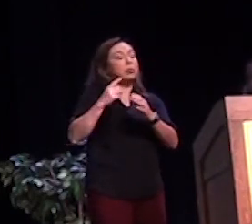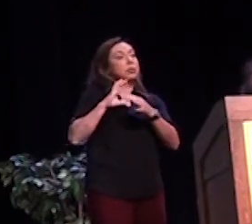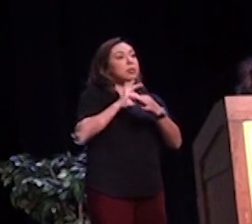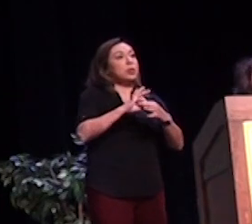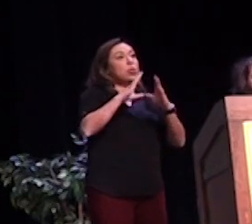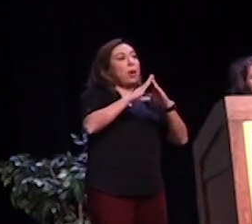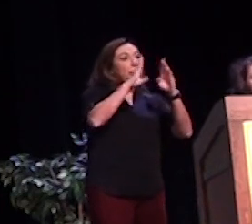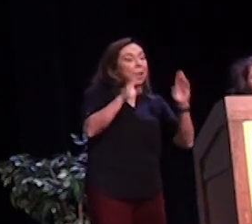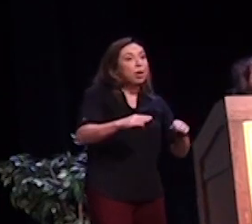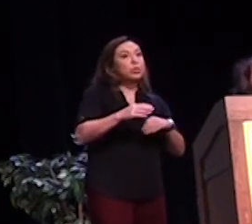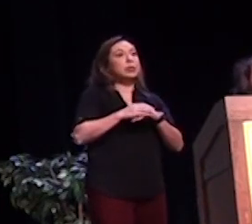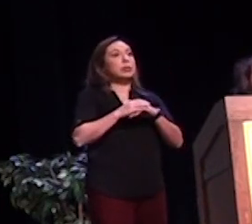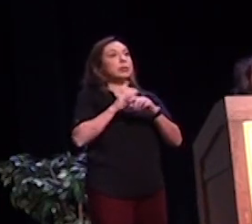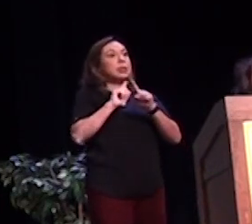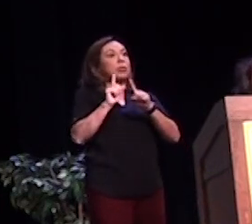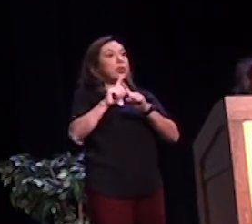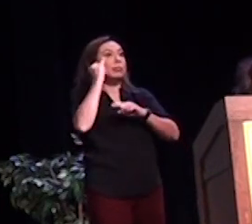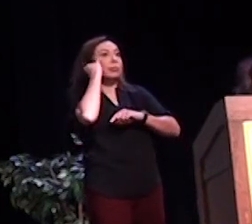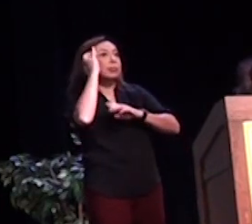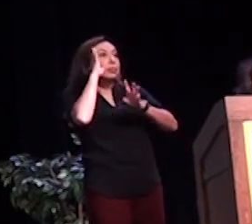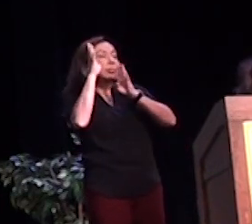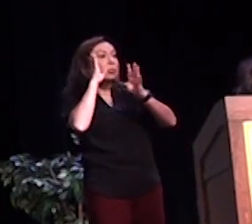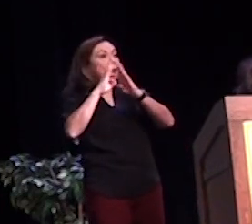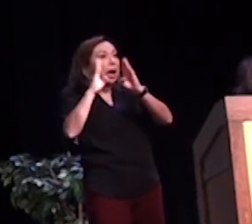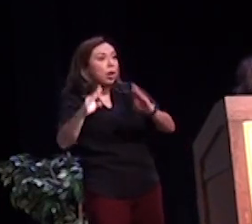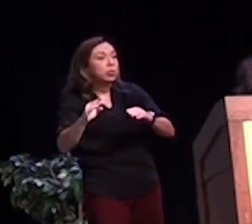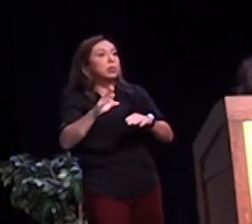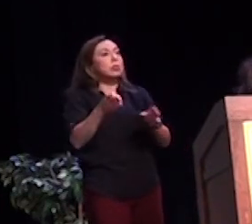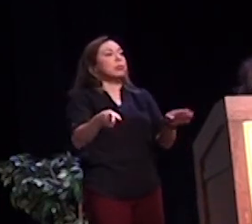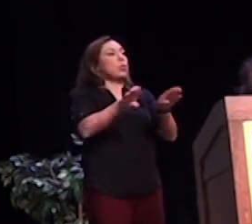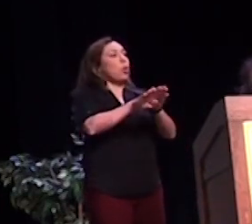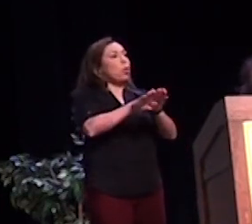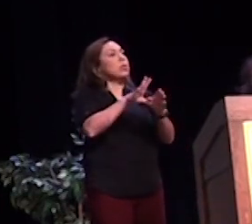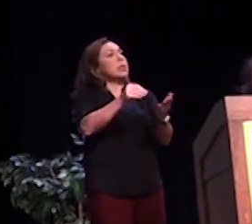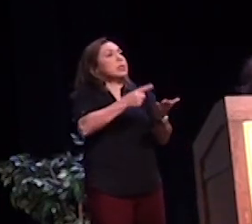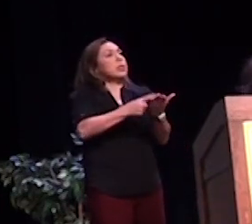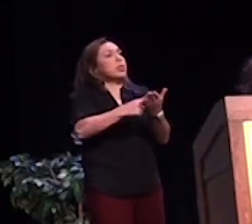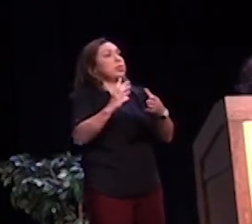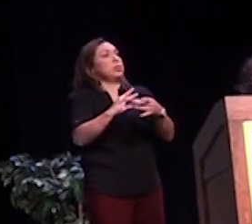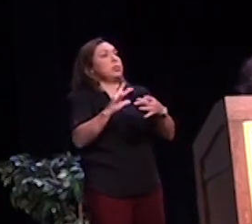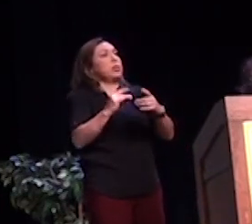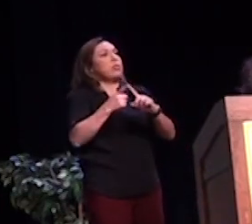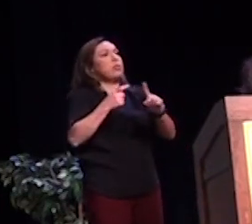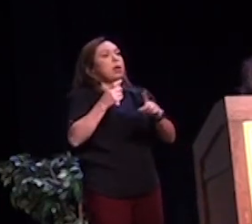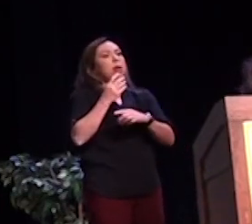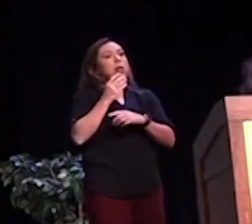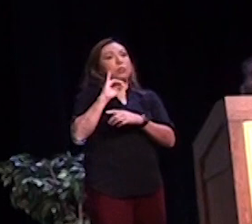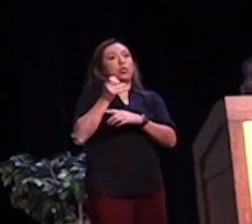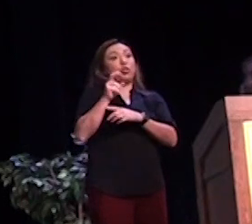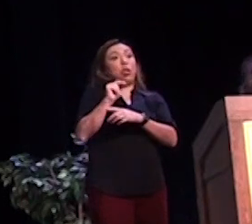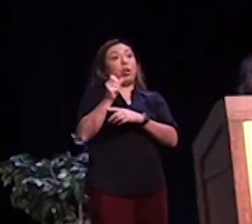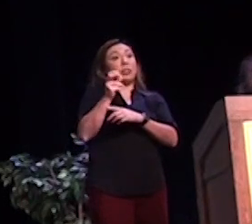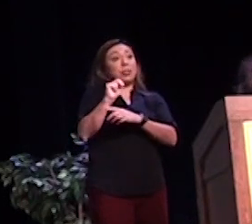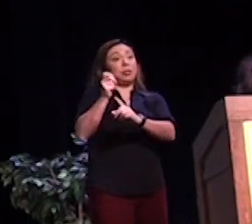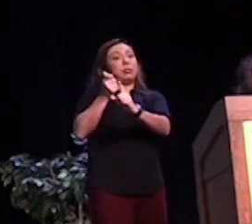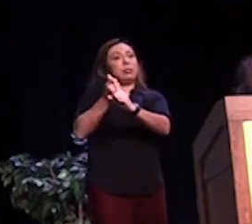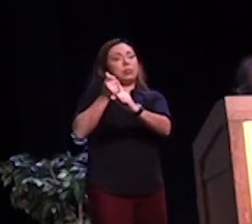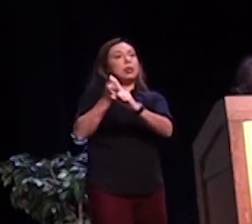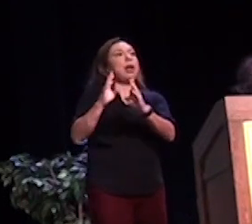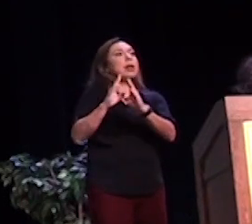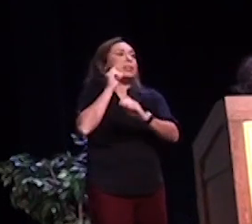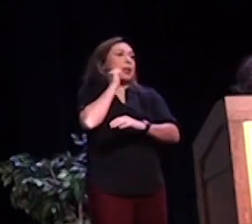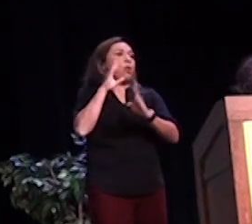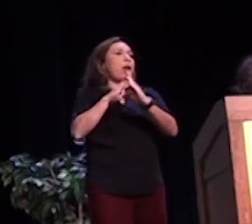innovative housing, and then we will have discussion and closing remarks by Nikki Johnson, who is a San Antonio Housing